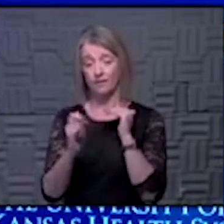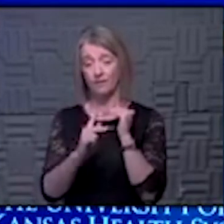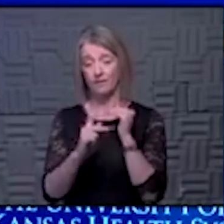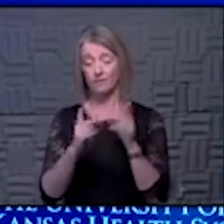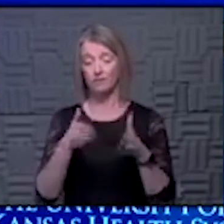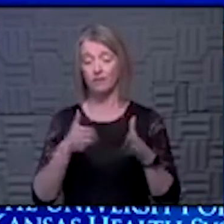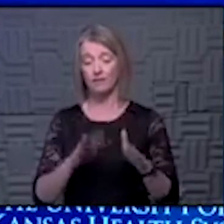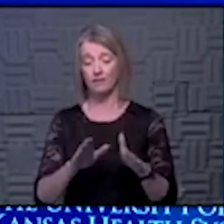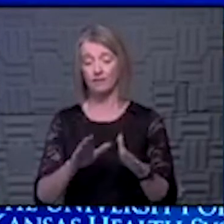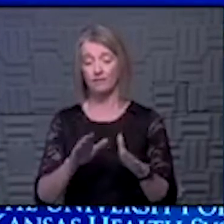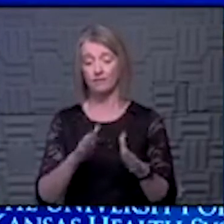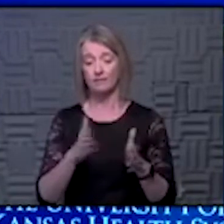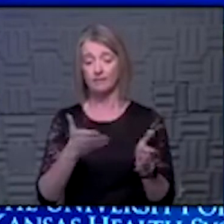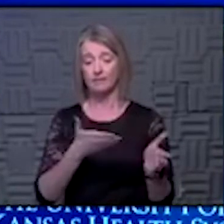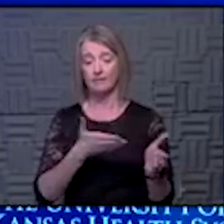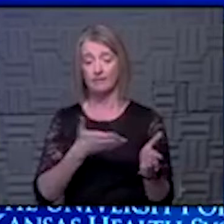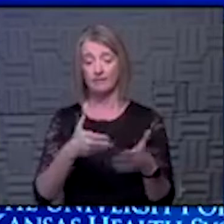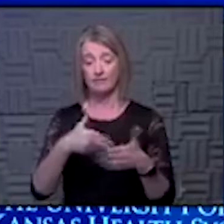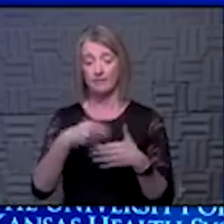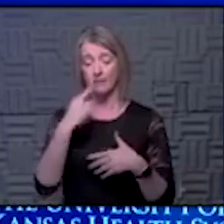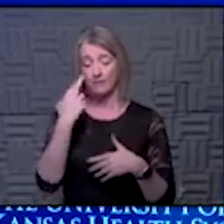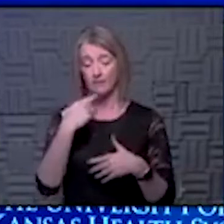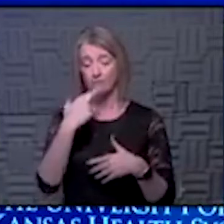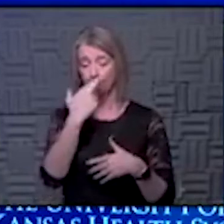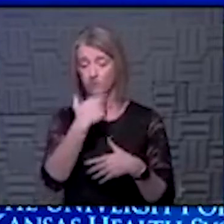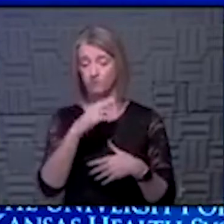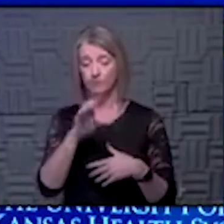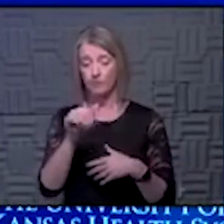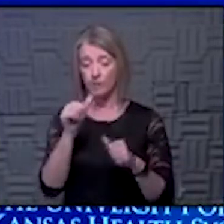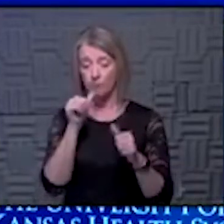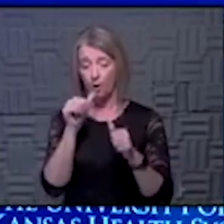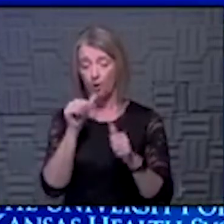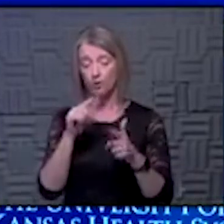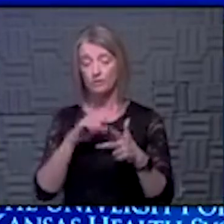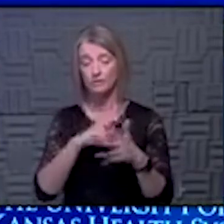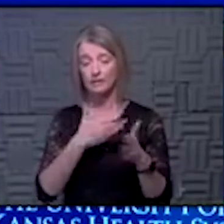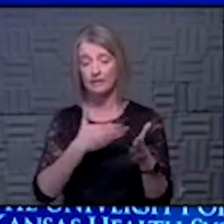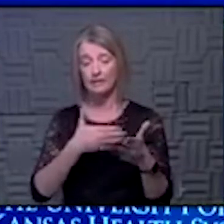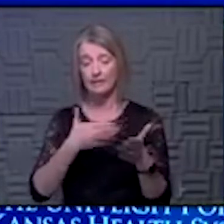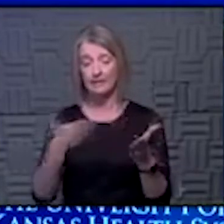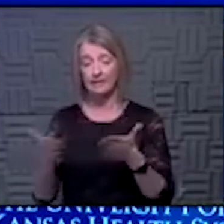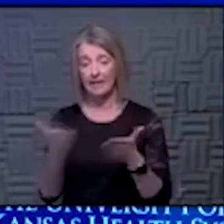only allowing carry-out sales of bar goods and restaurants?